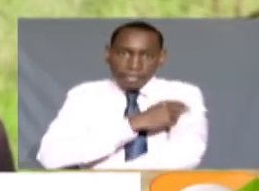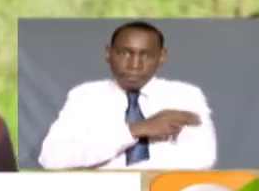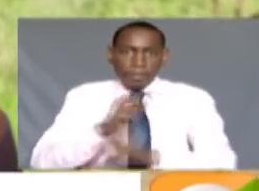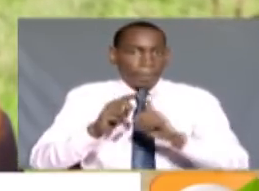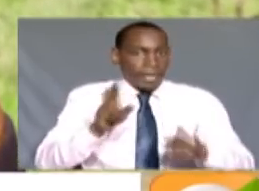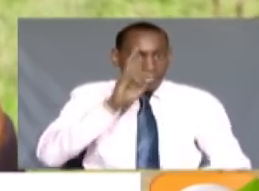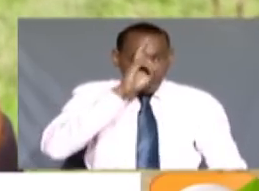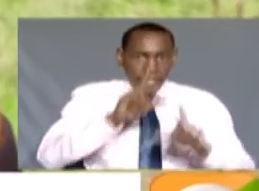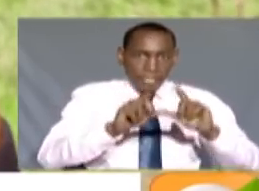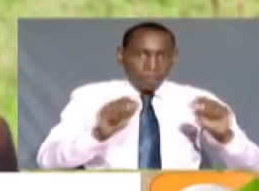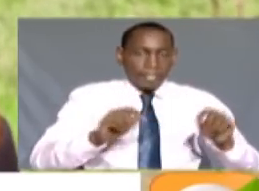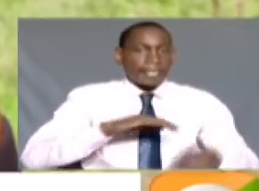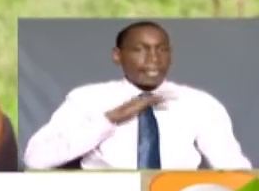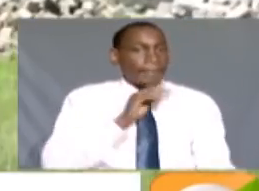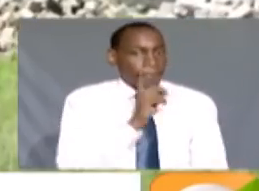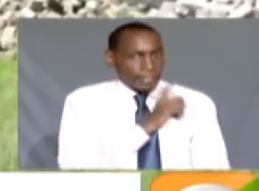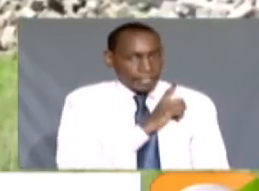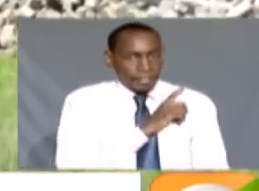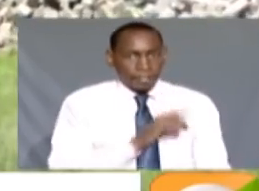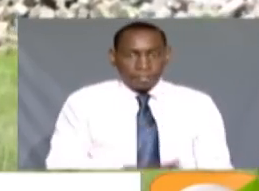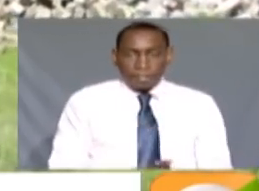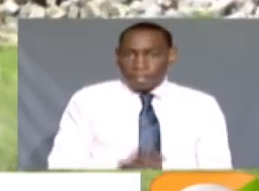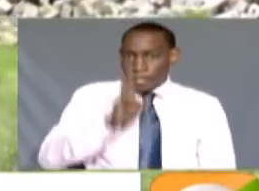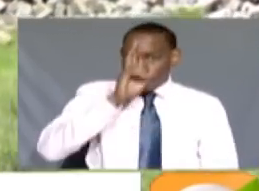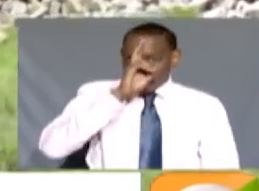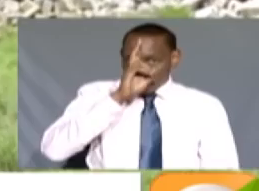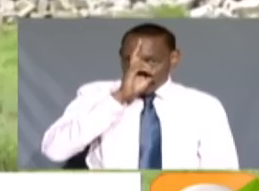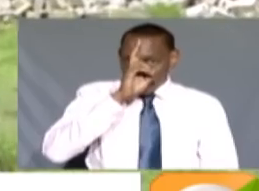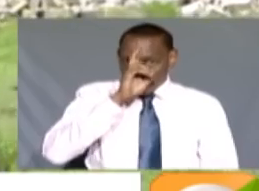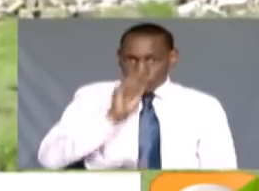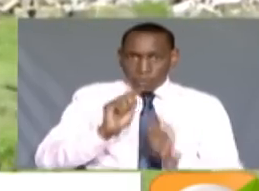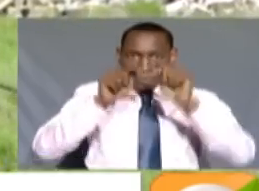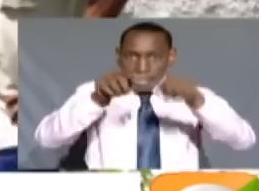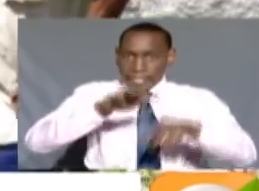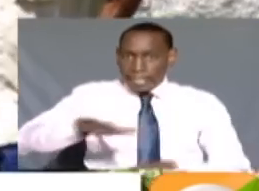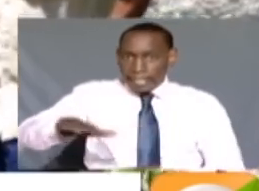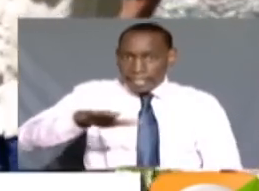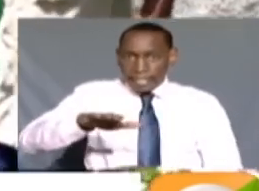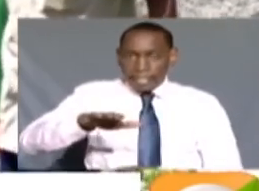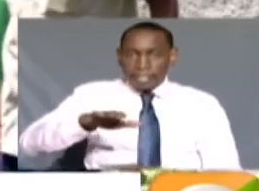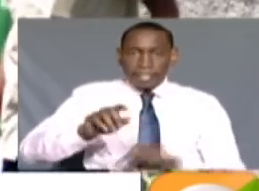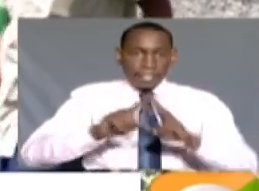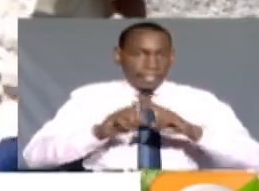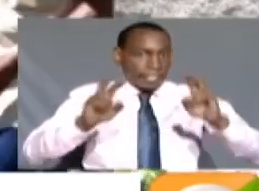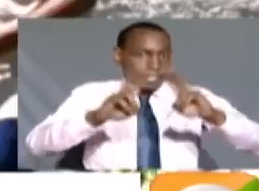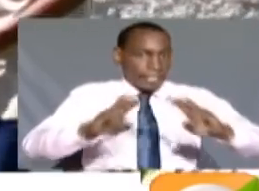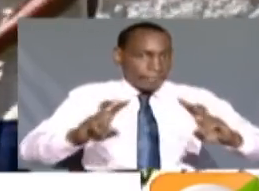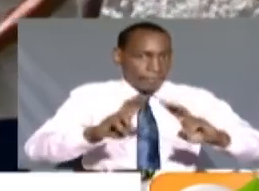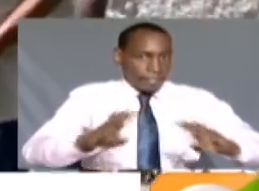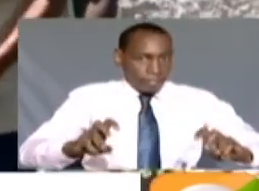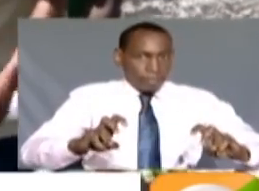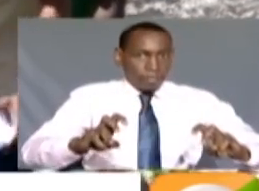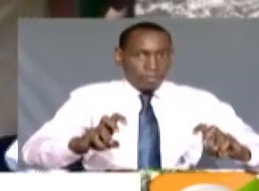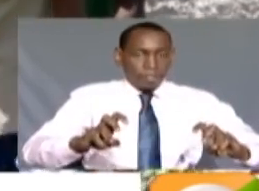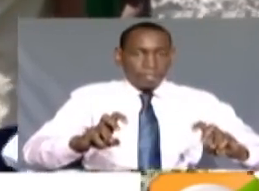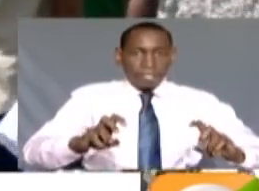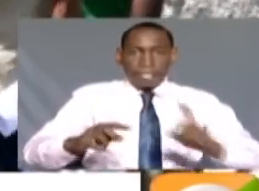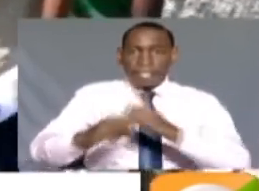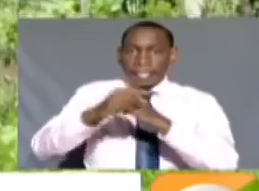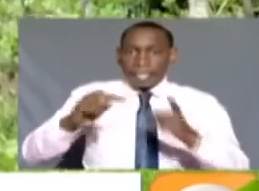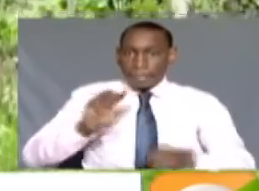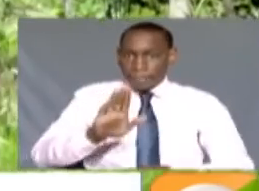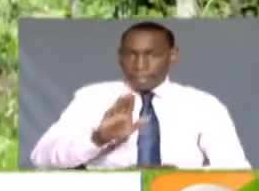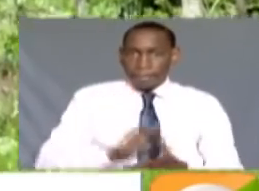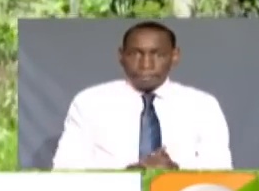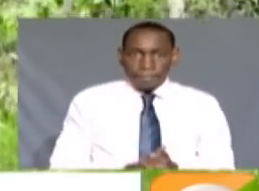police walisema washaaga tayari. Detectives from Lolongo visited the scene to commence investigations into the cold